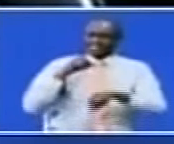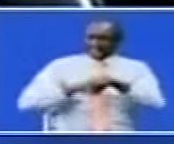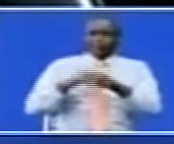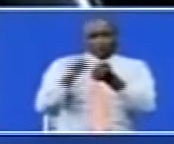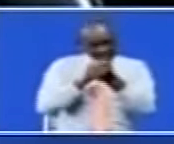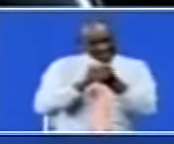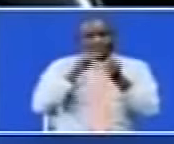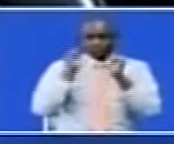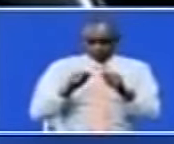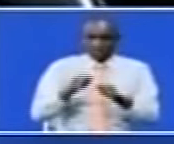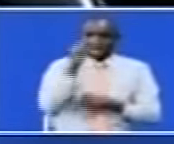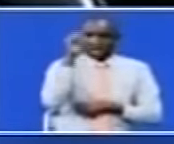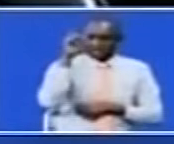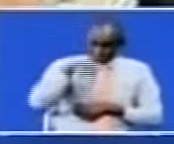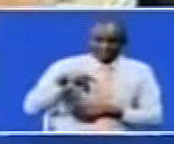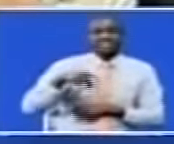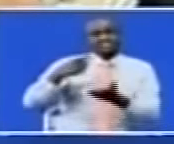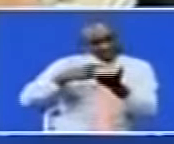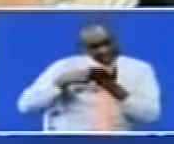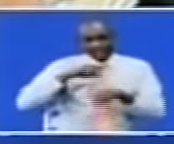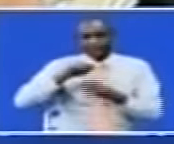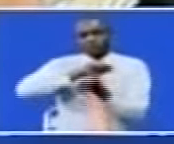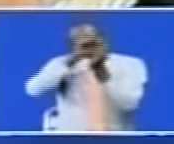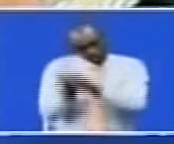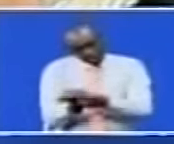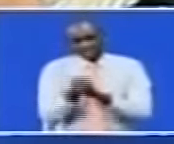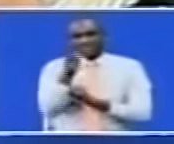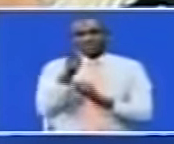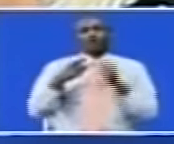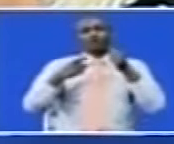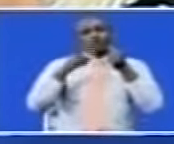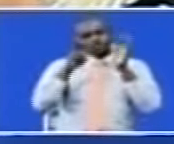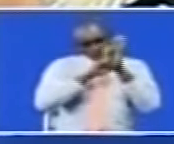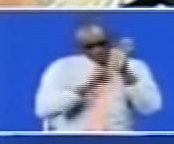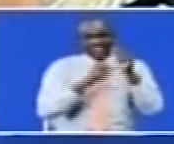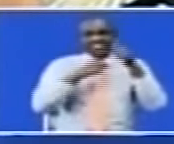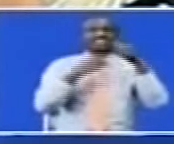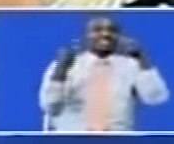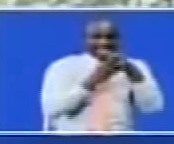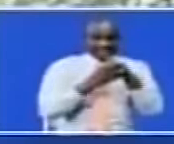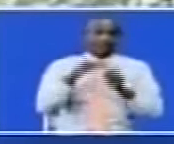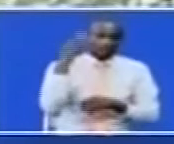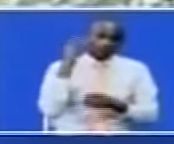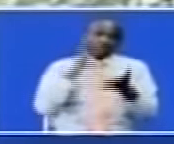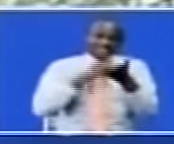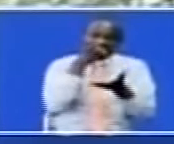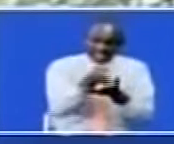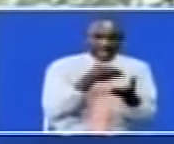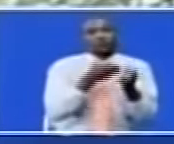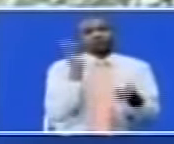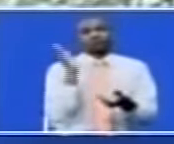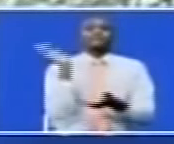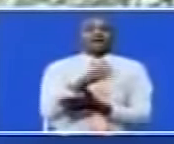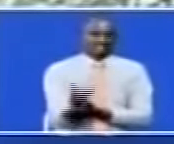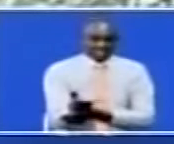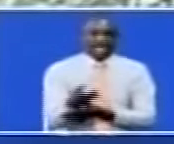Friday when the ASP debates Kenya's plea to reverse application of Rule 68 on the use of recanted evidence in the Ruto case, as well